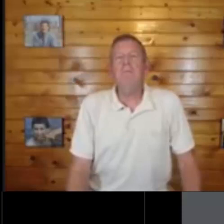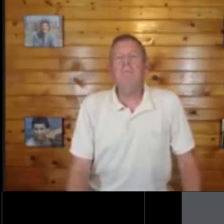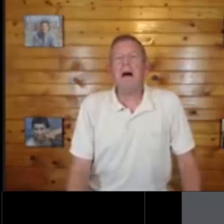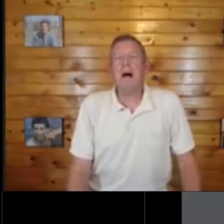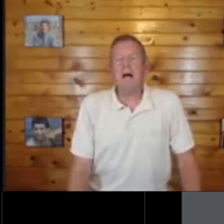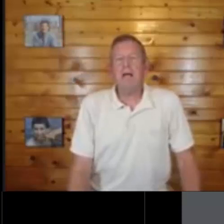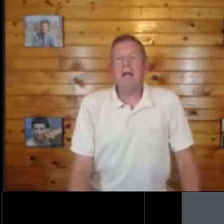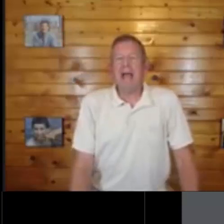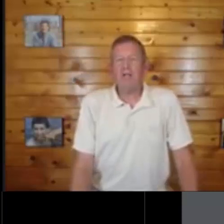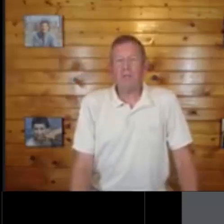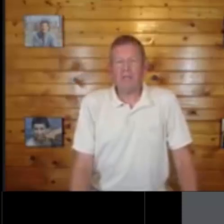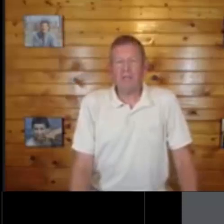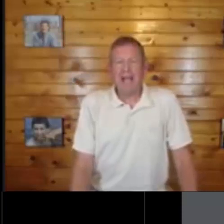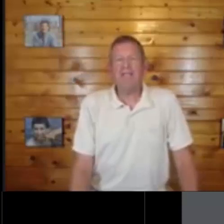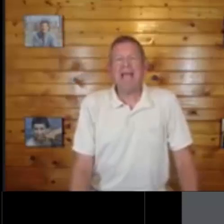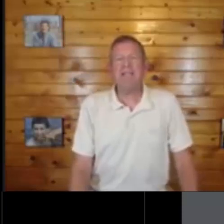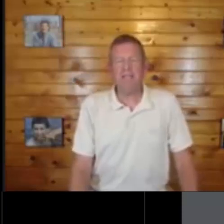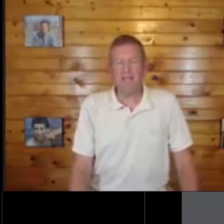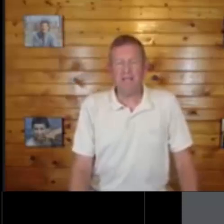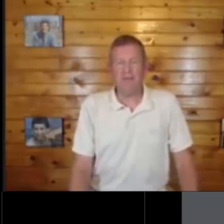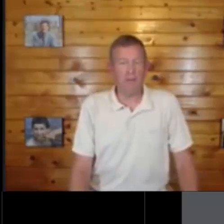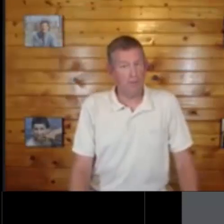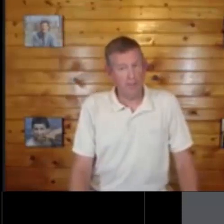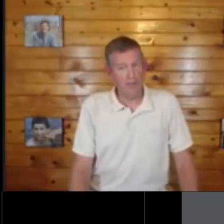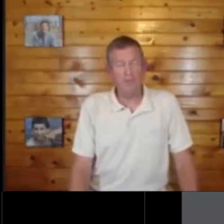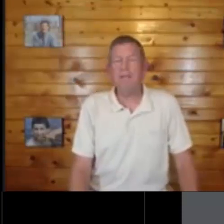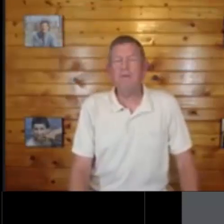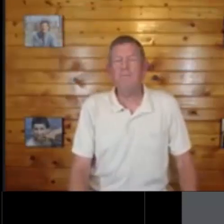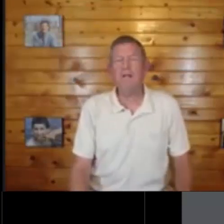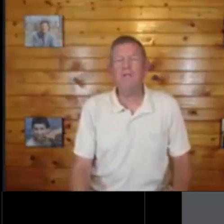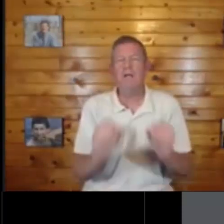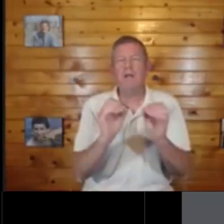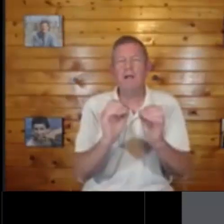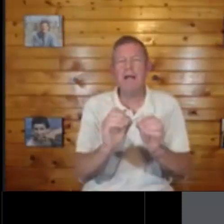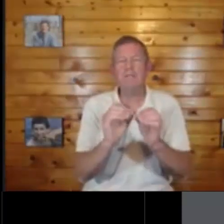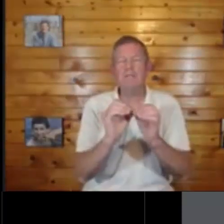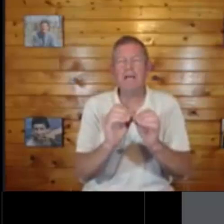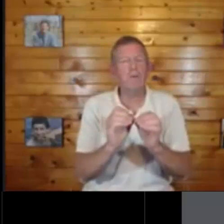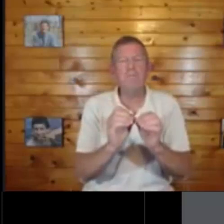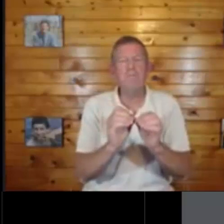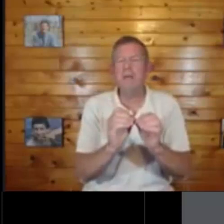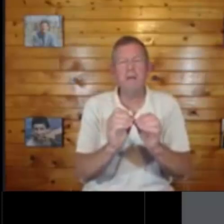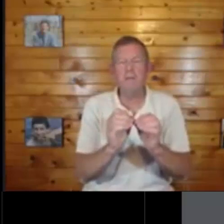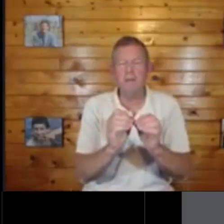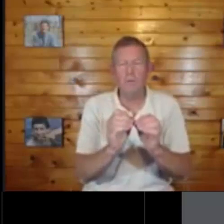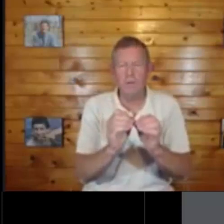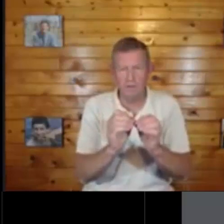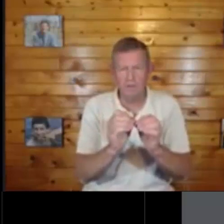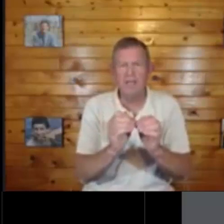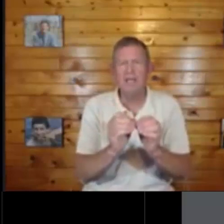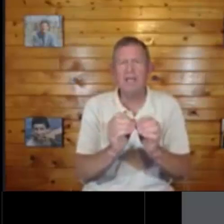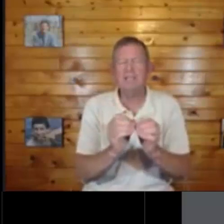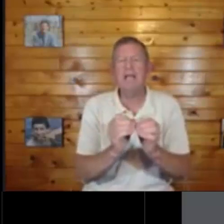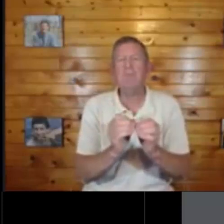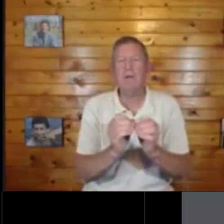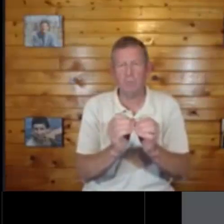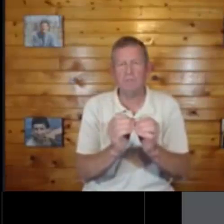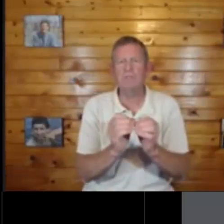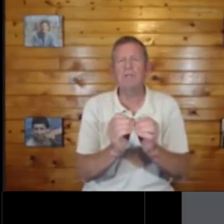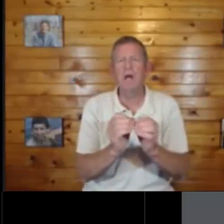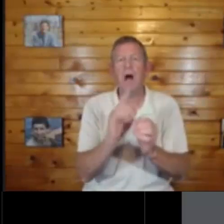is, pas actually has an S at the end of it. You don't hear it, but in French, the last letter of many, many, many words is